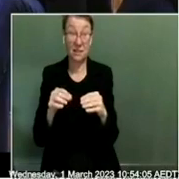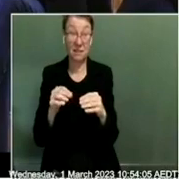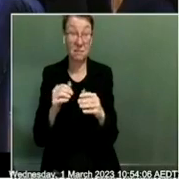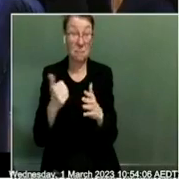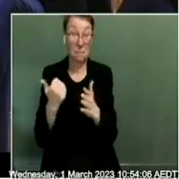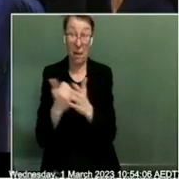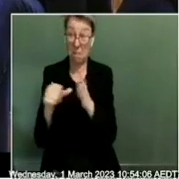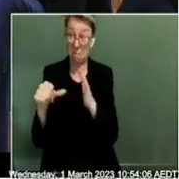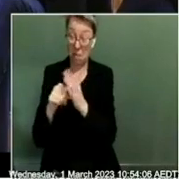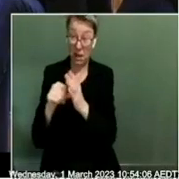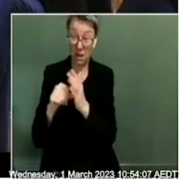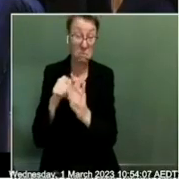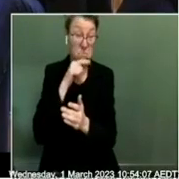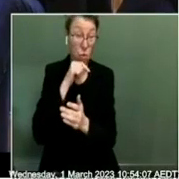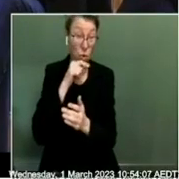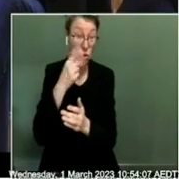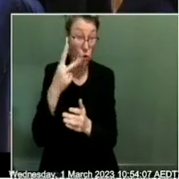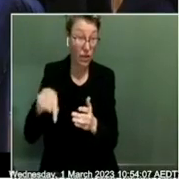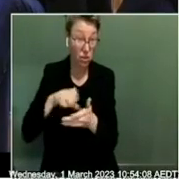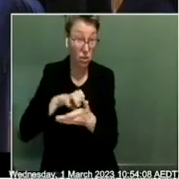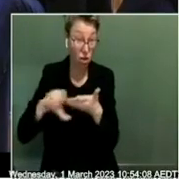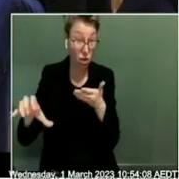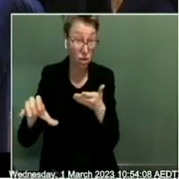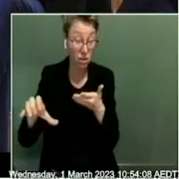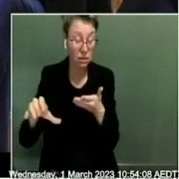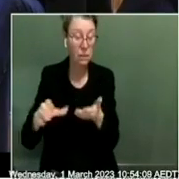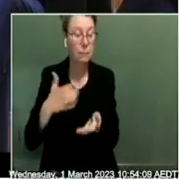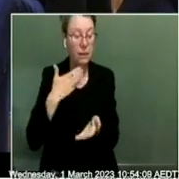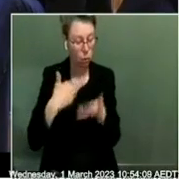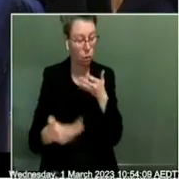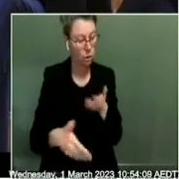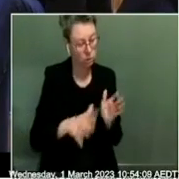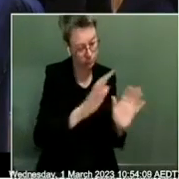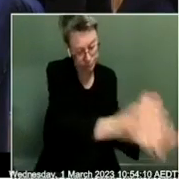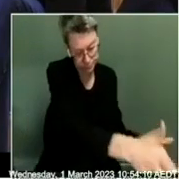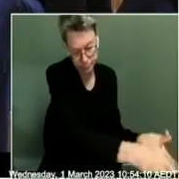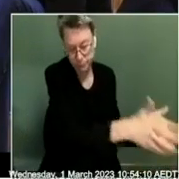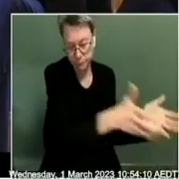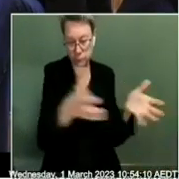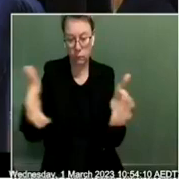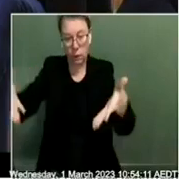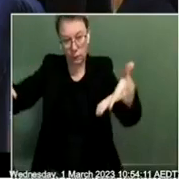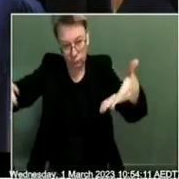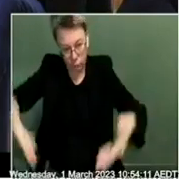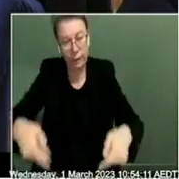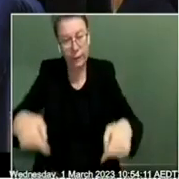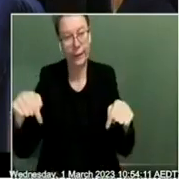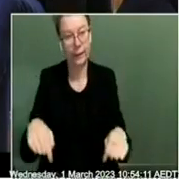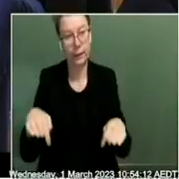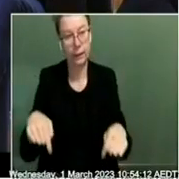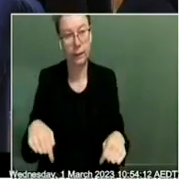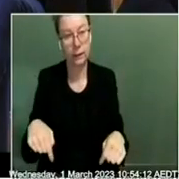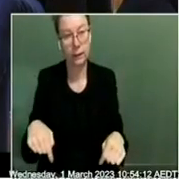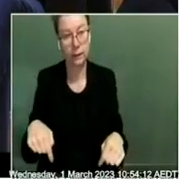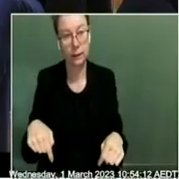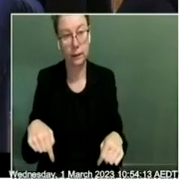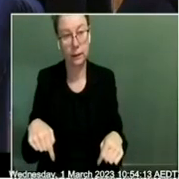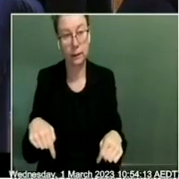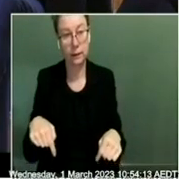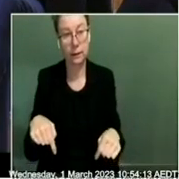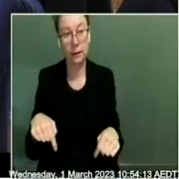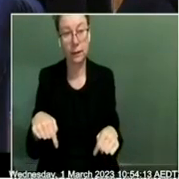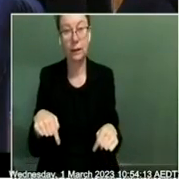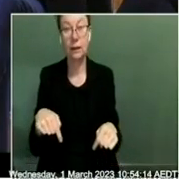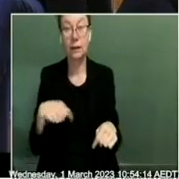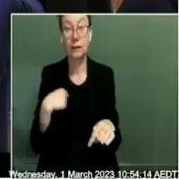And repatriated him mm. back here, yeah. and Dad had to dig him up and